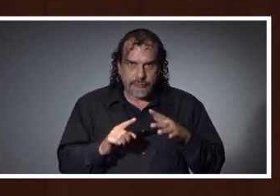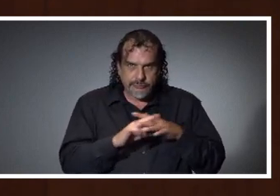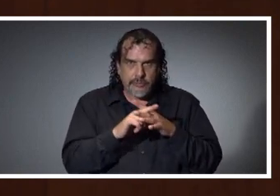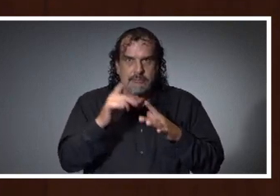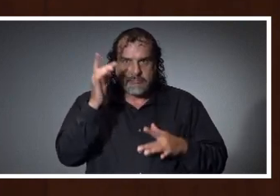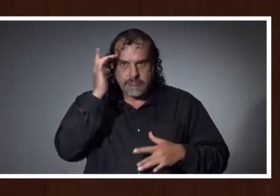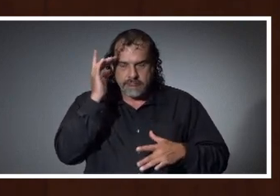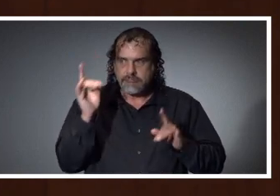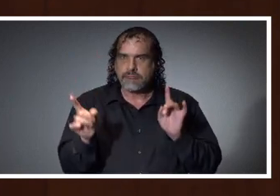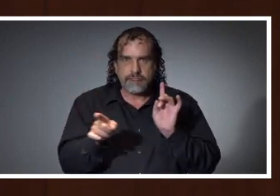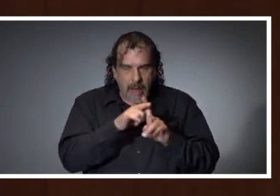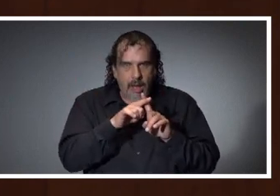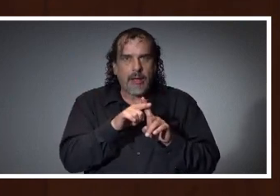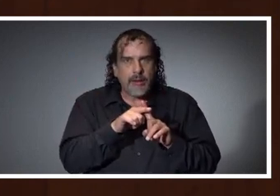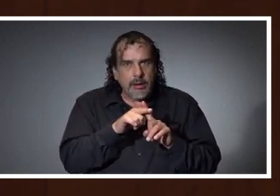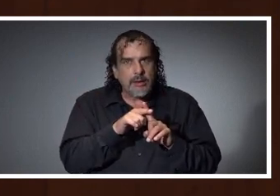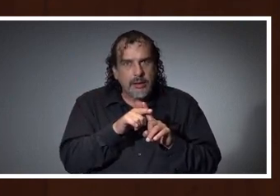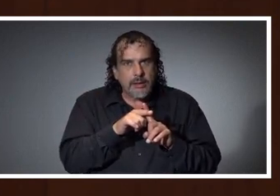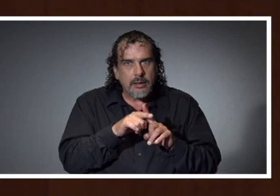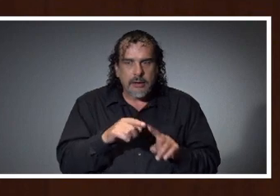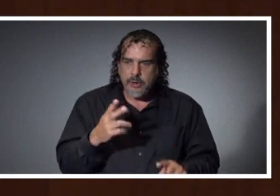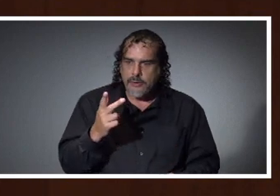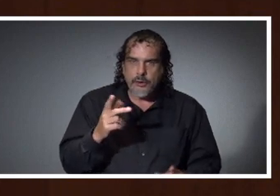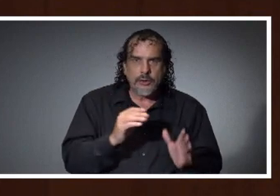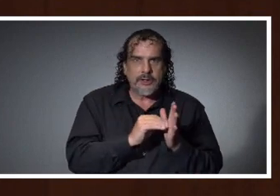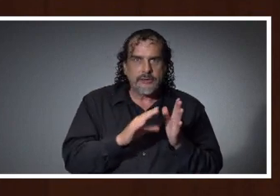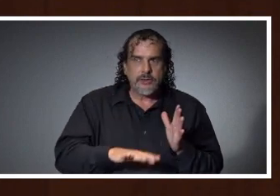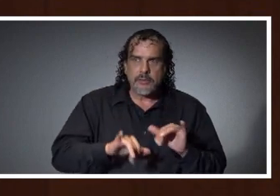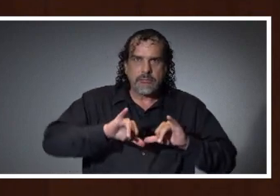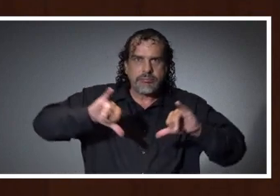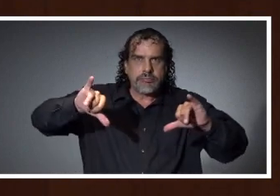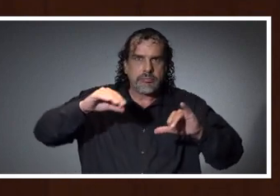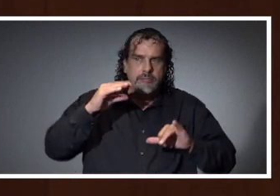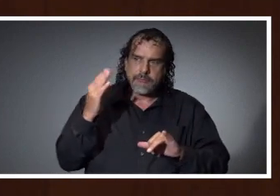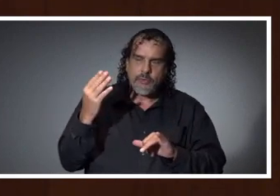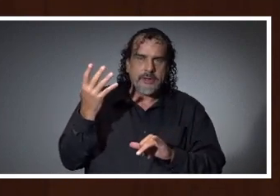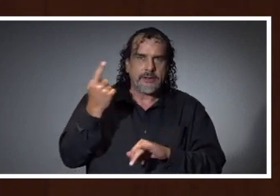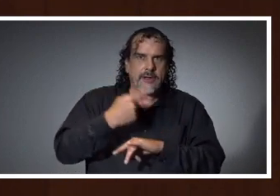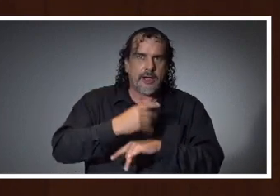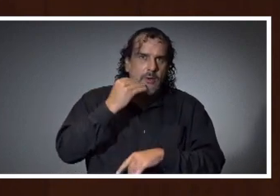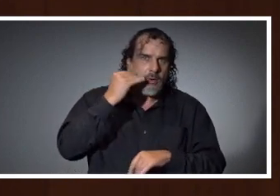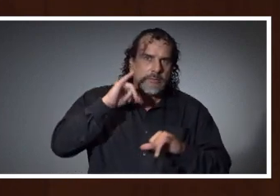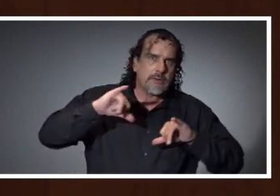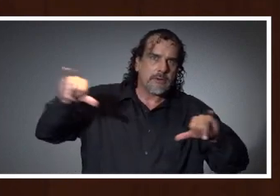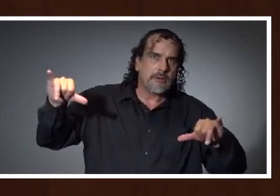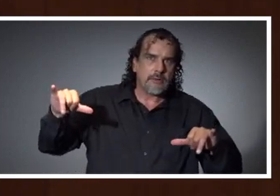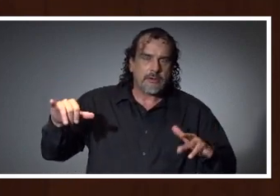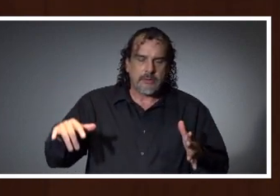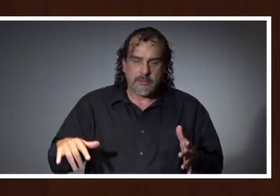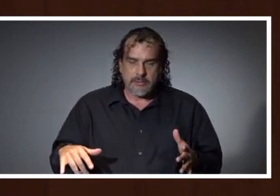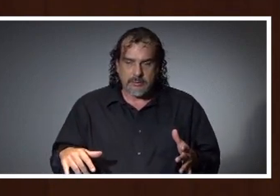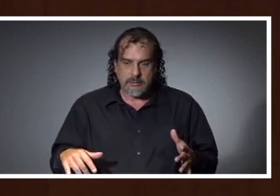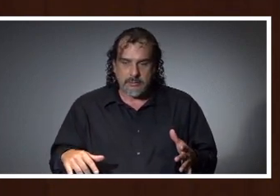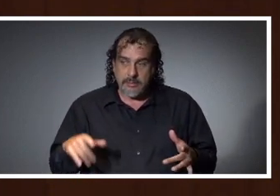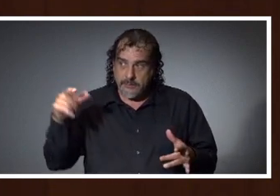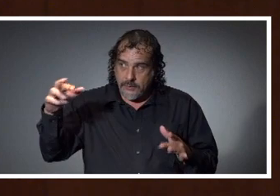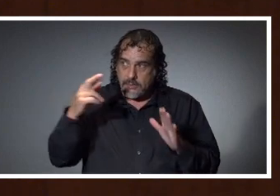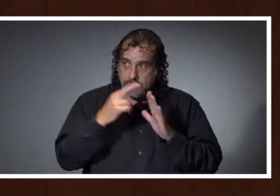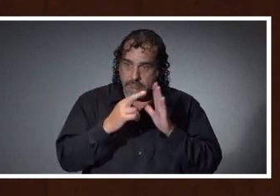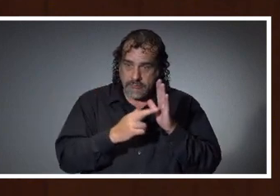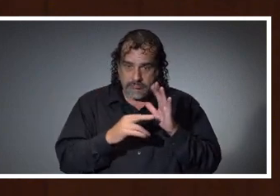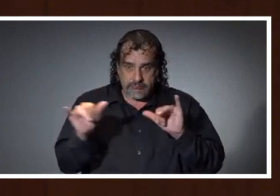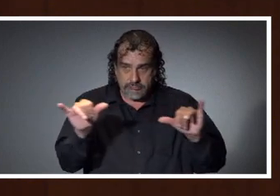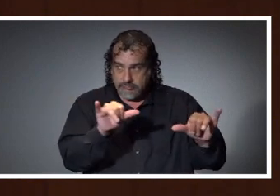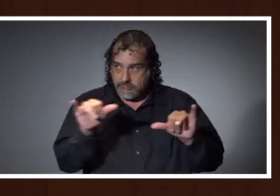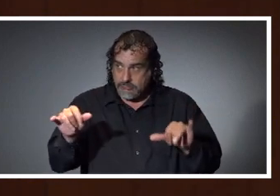actually testing positive. 13 students now in a 14-day quarantine, consistent with protocols at both schools.